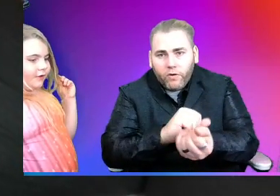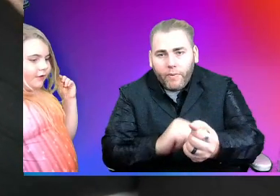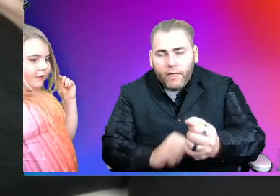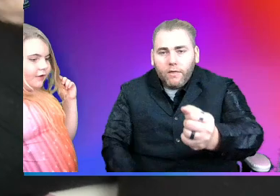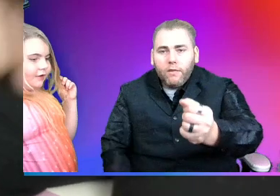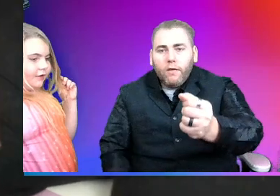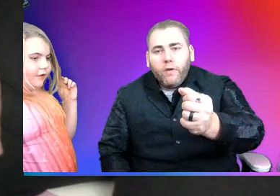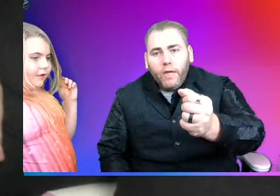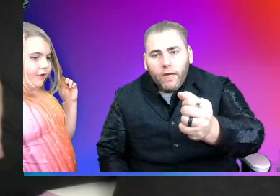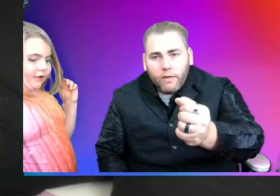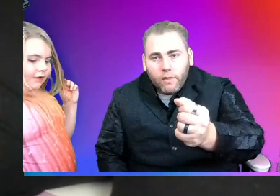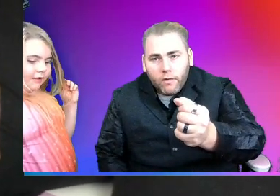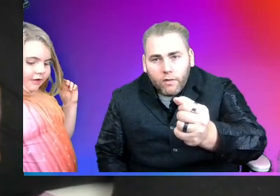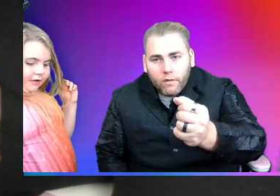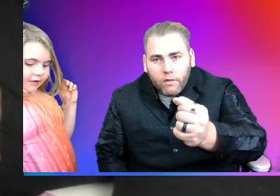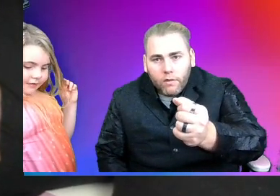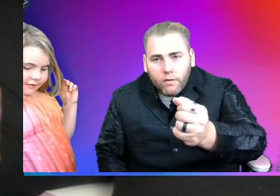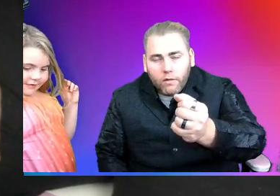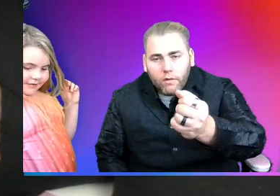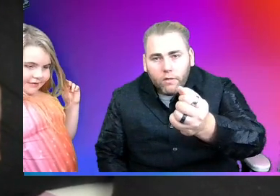by dropping it into the other hand.